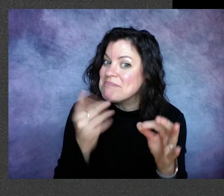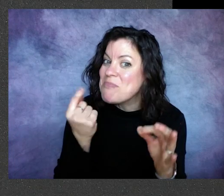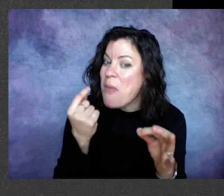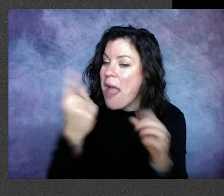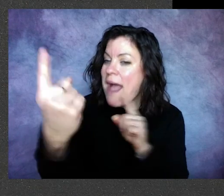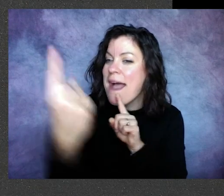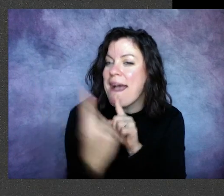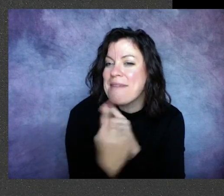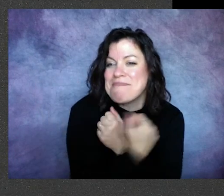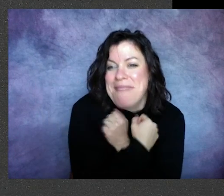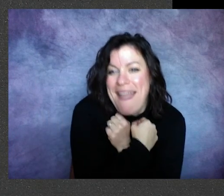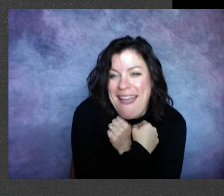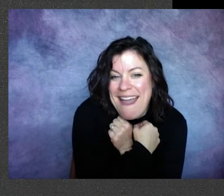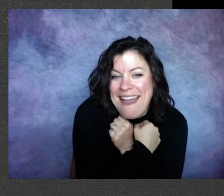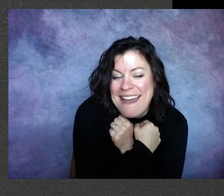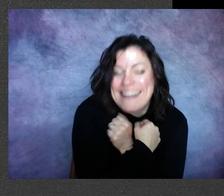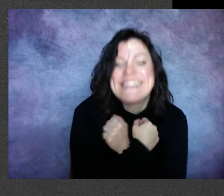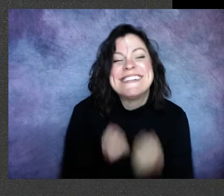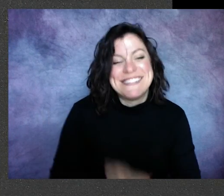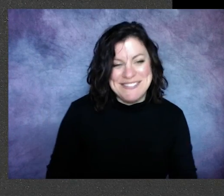hug.